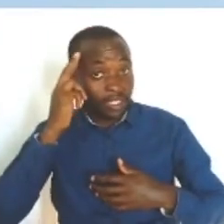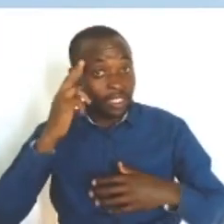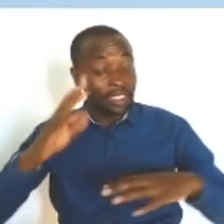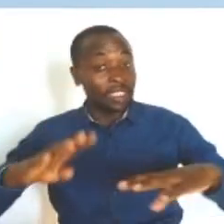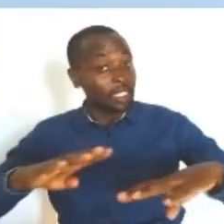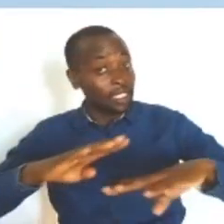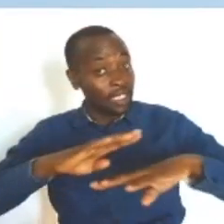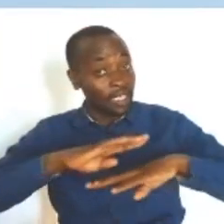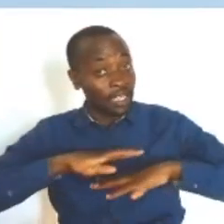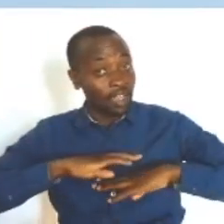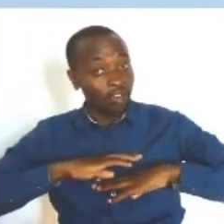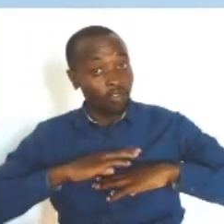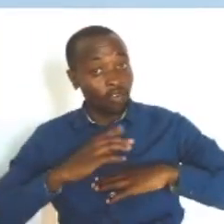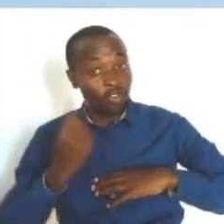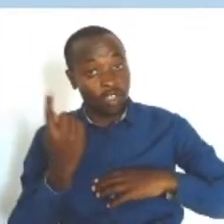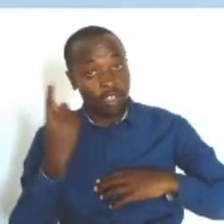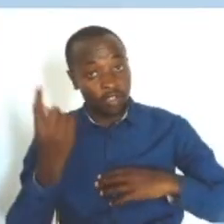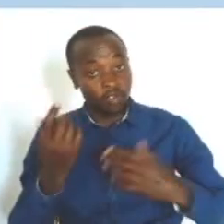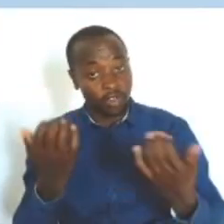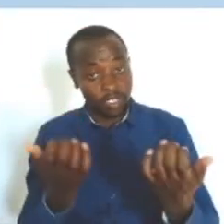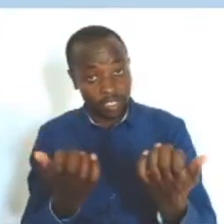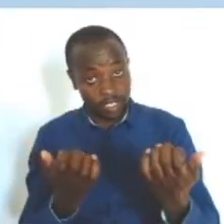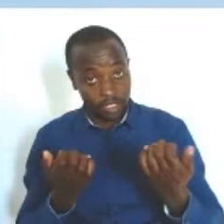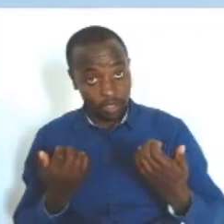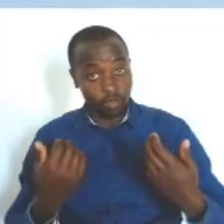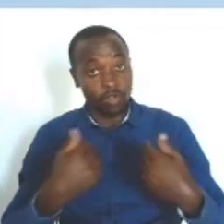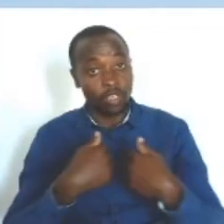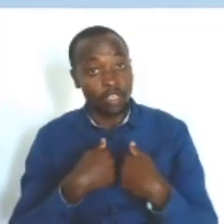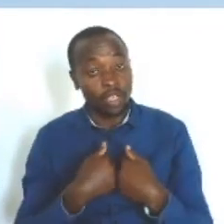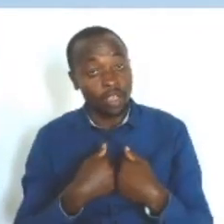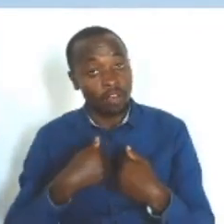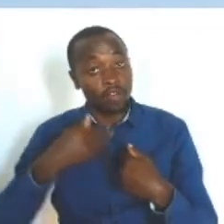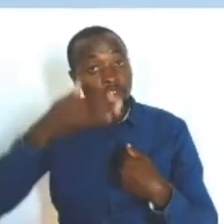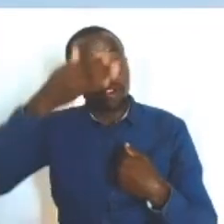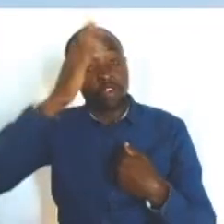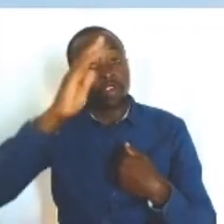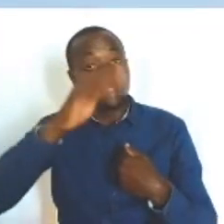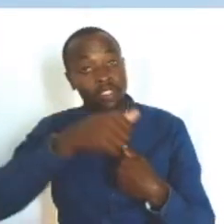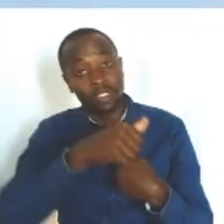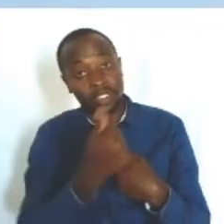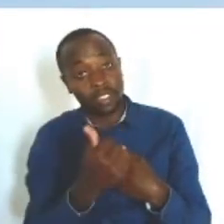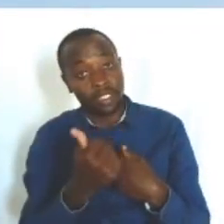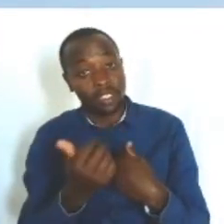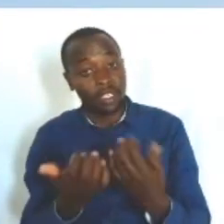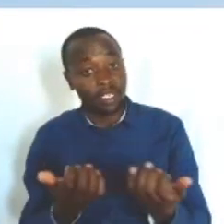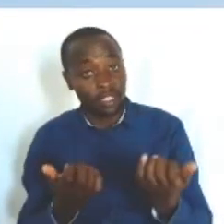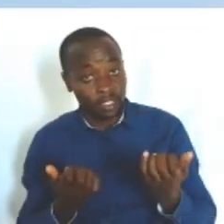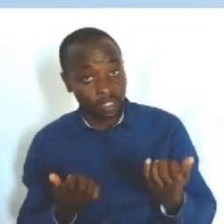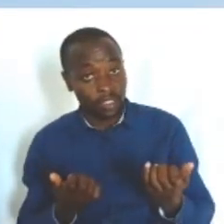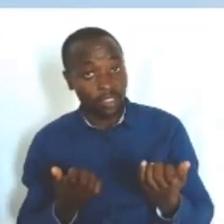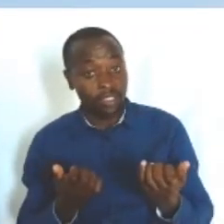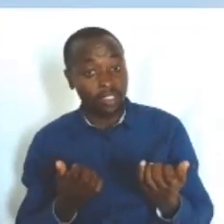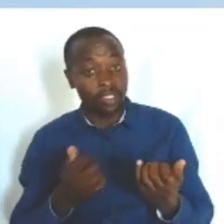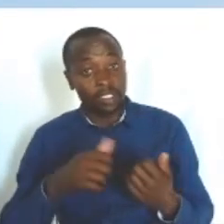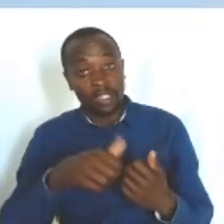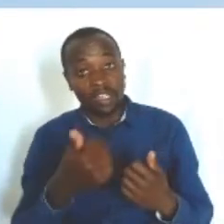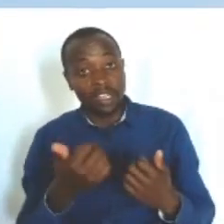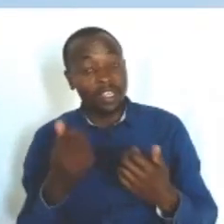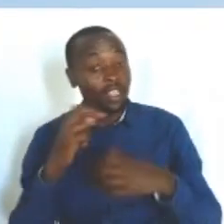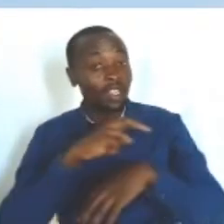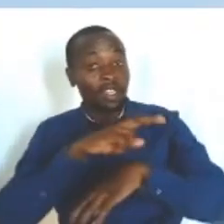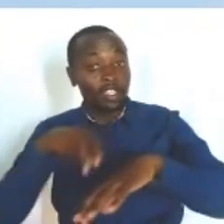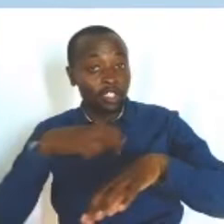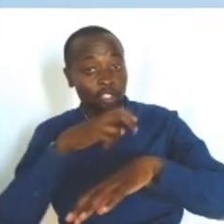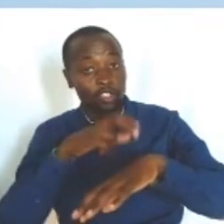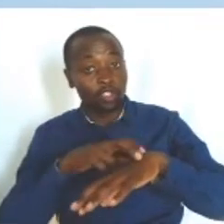for every need we have, that God is secondary. And that is why in Western nations, the religion is dying